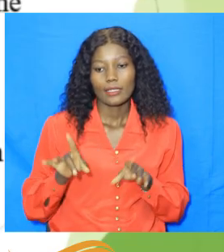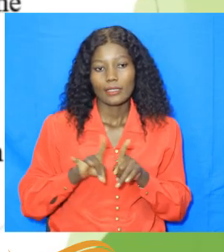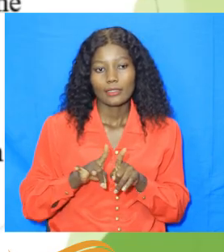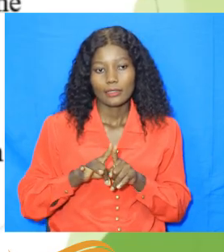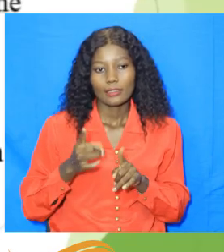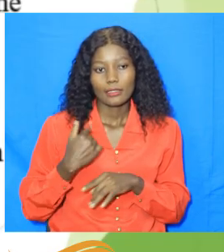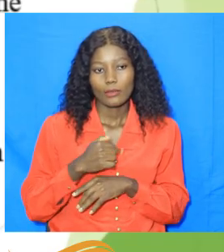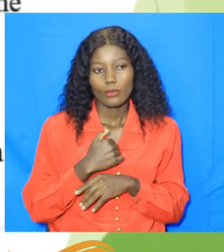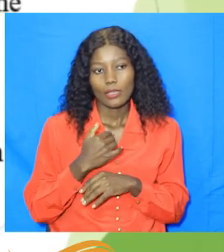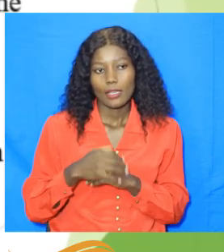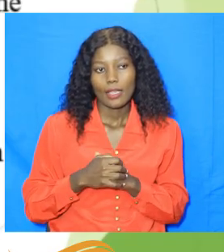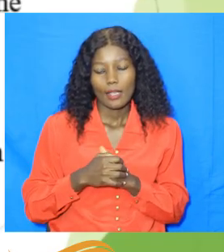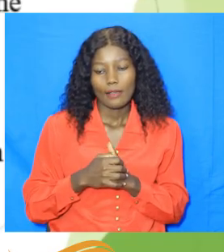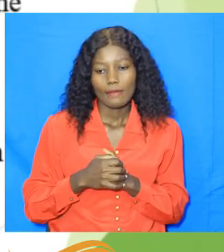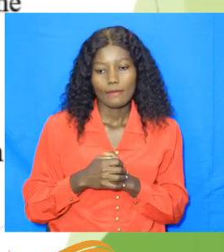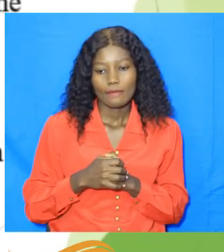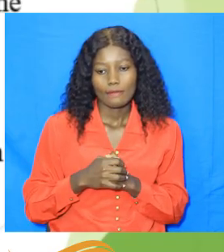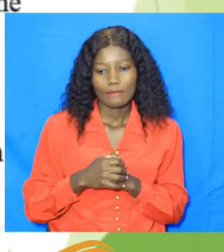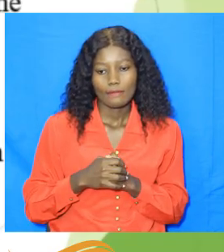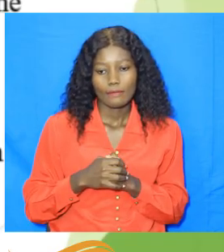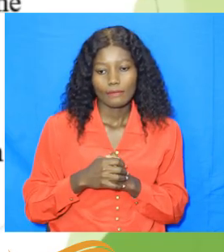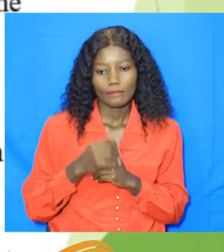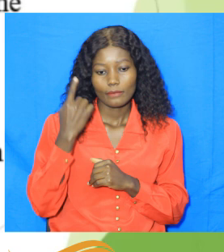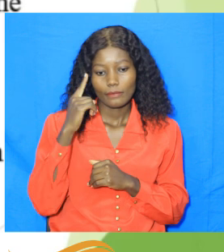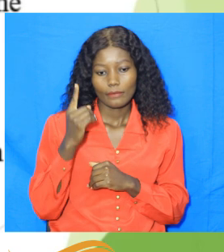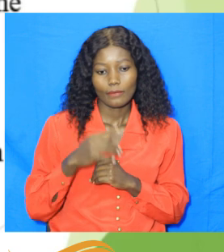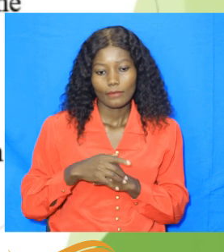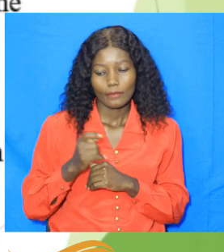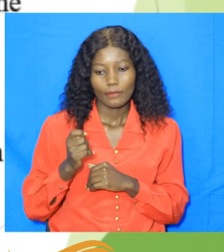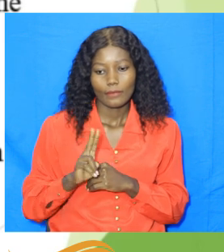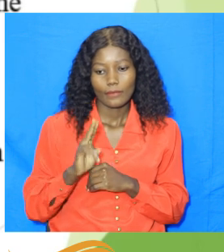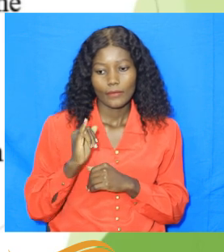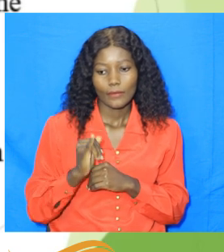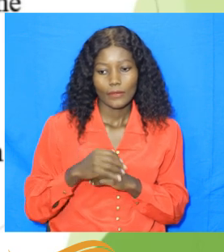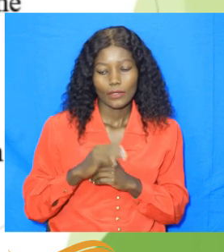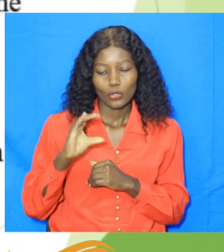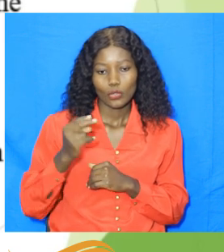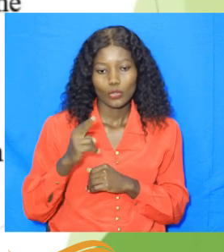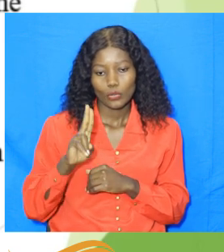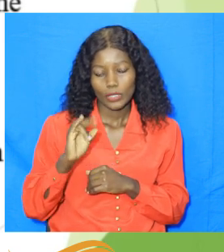Hansoku. So for Chui, it is indicated as Chui.